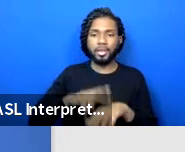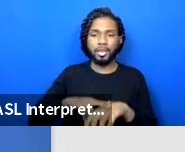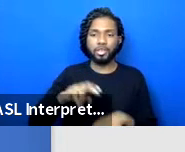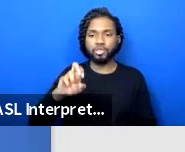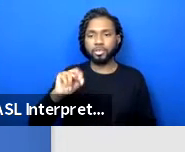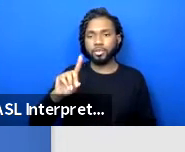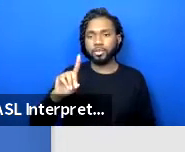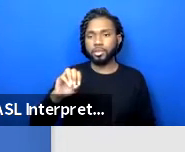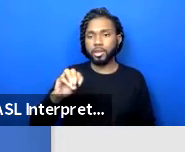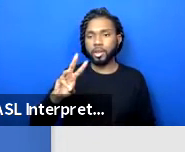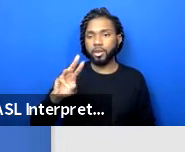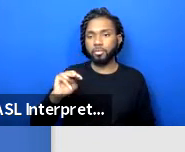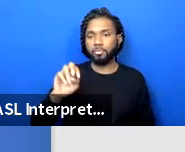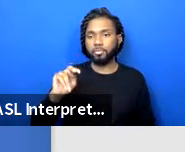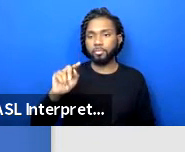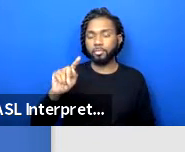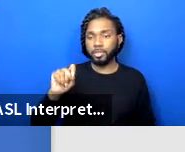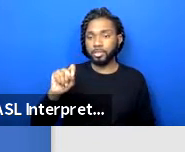the chair.